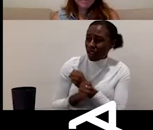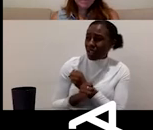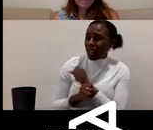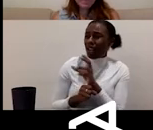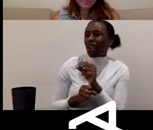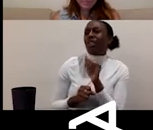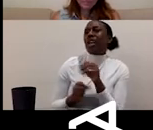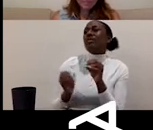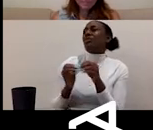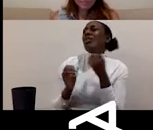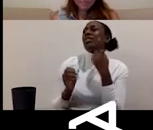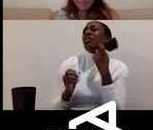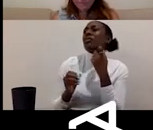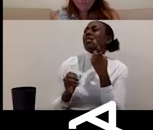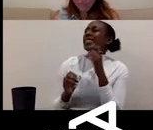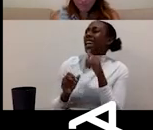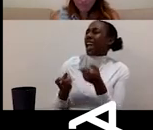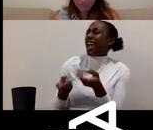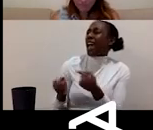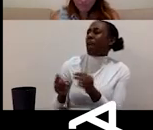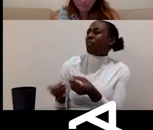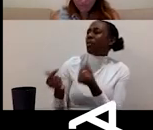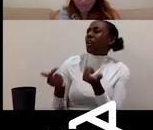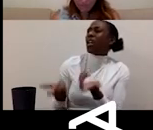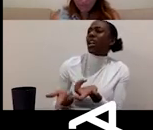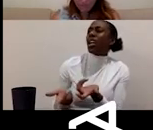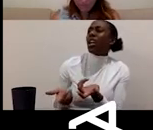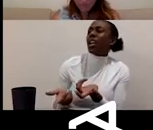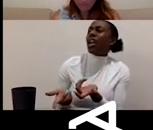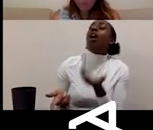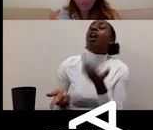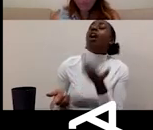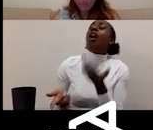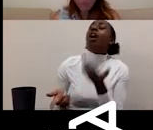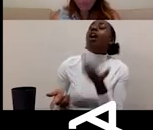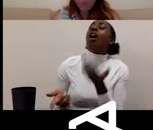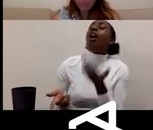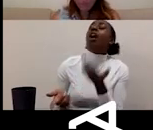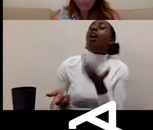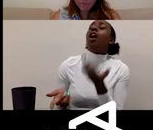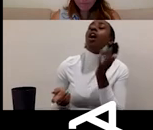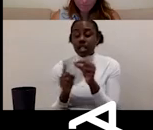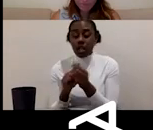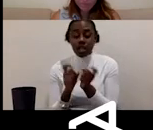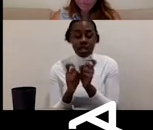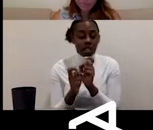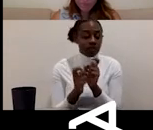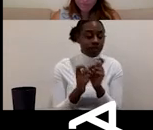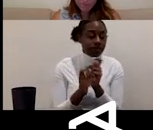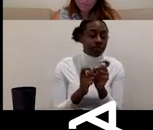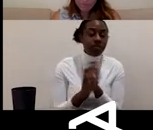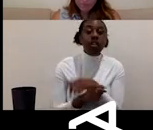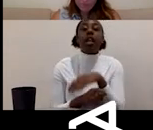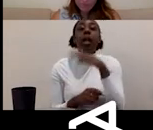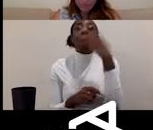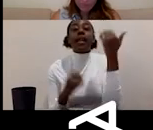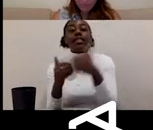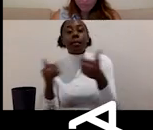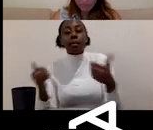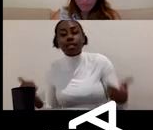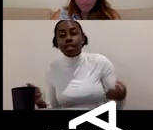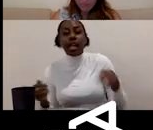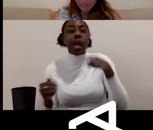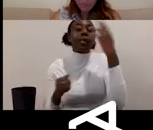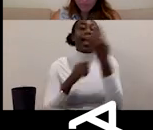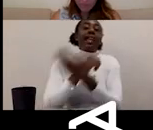really quick, right? We know that these terms evolve. Sandy talked about Black separatists. Well, there's Black